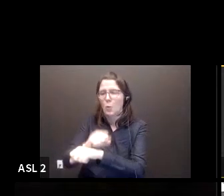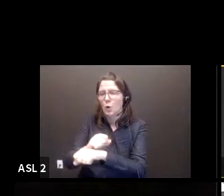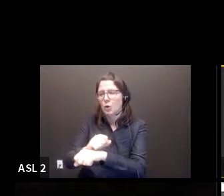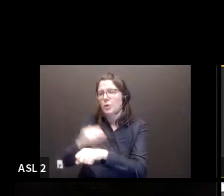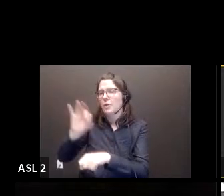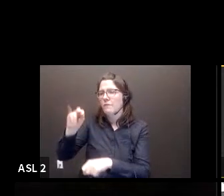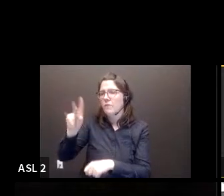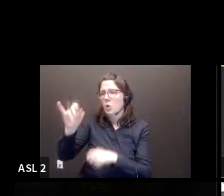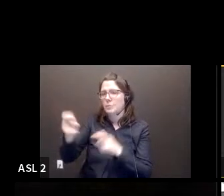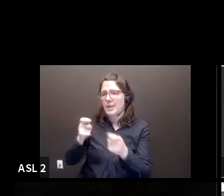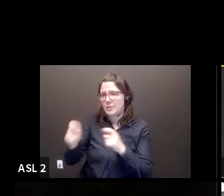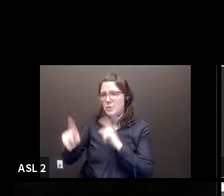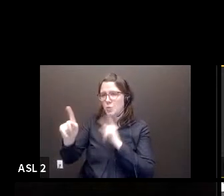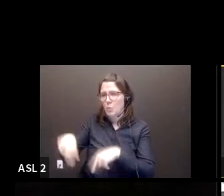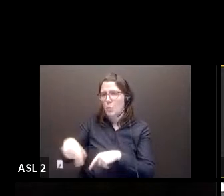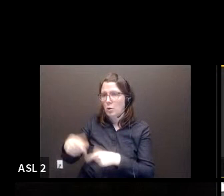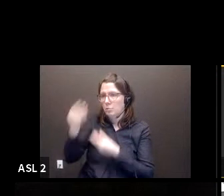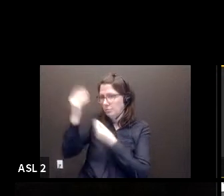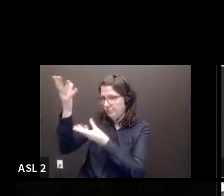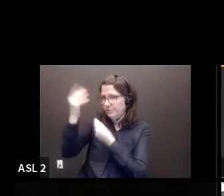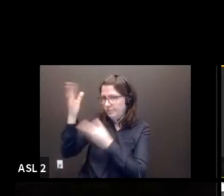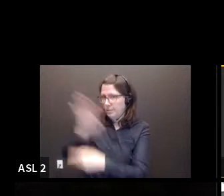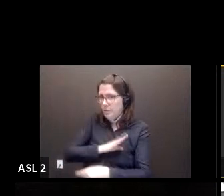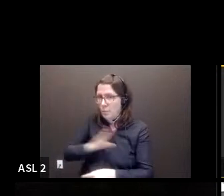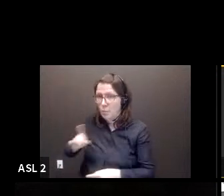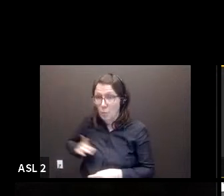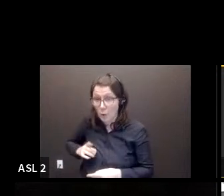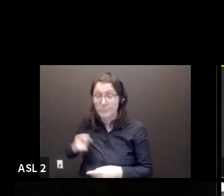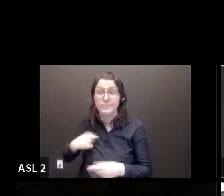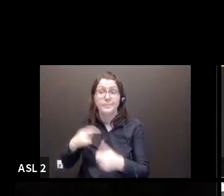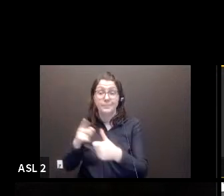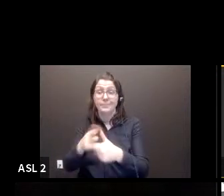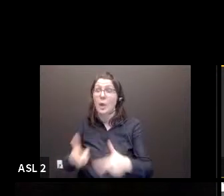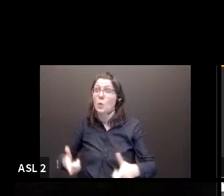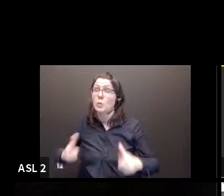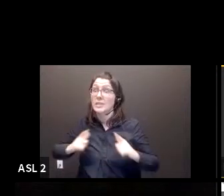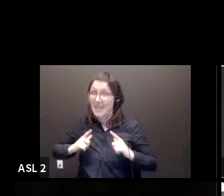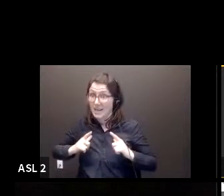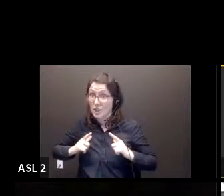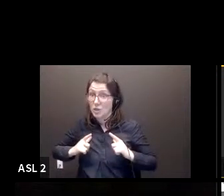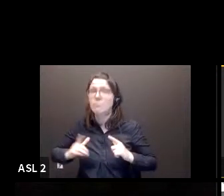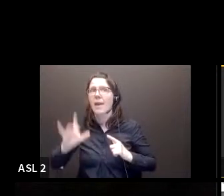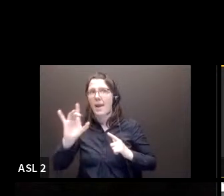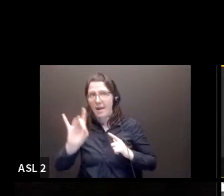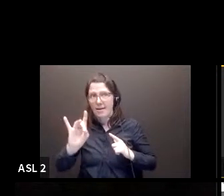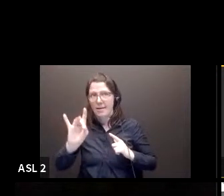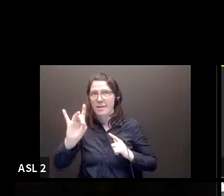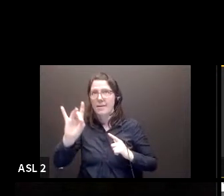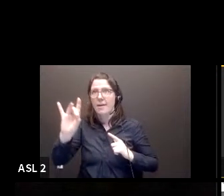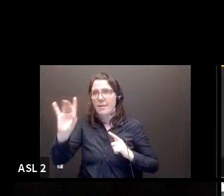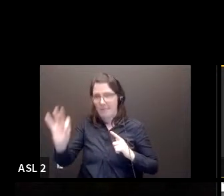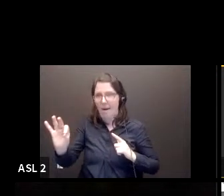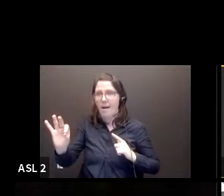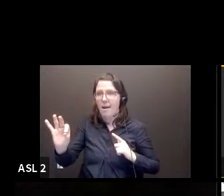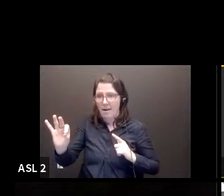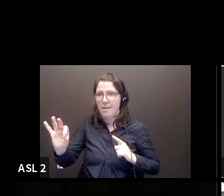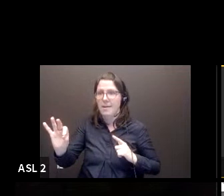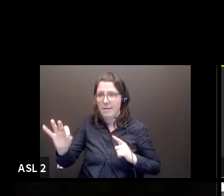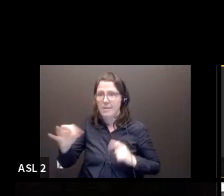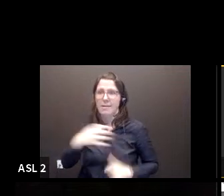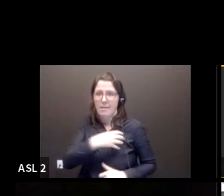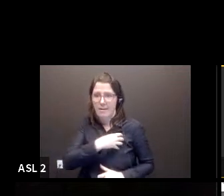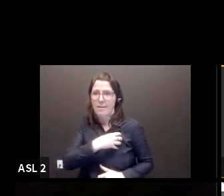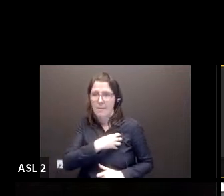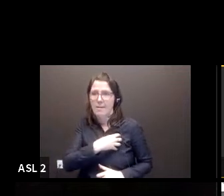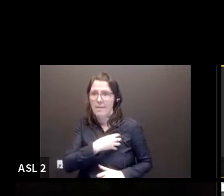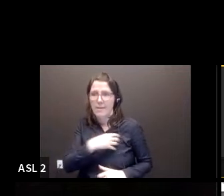retirement perspective we have up to sorry we have 89 members in 2022 who will be eligible to be